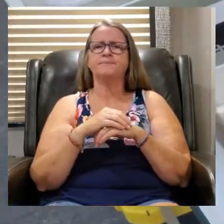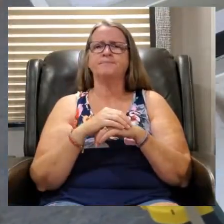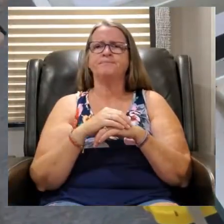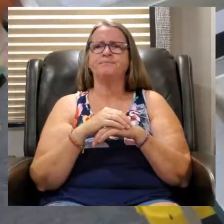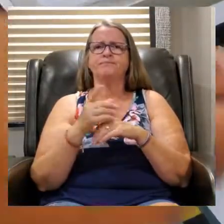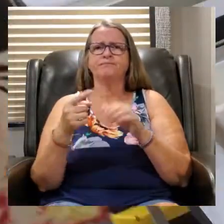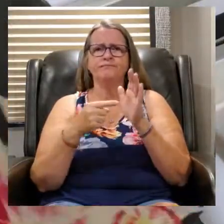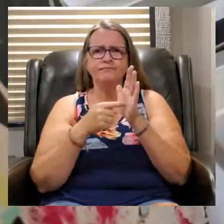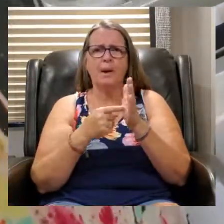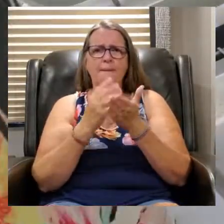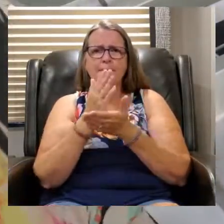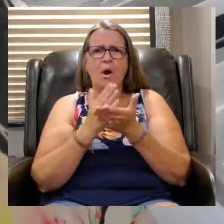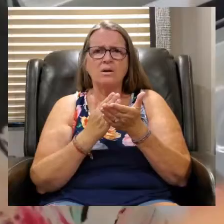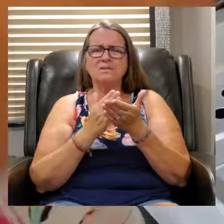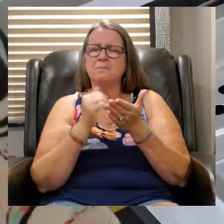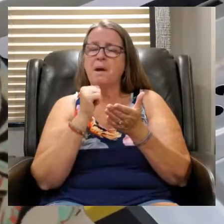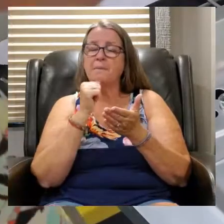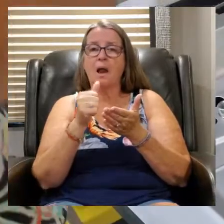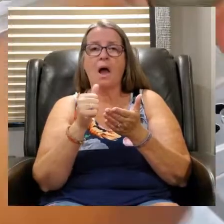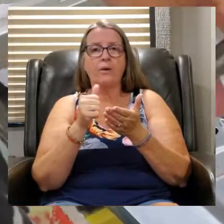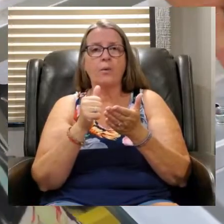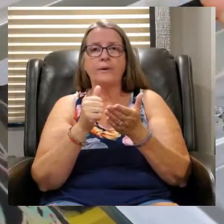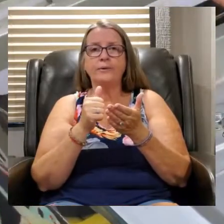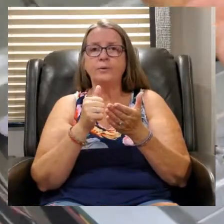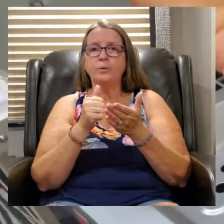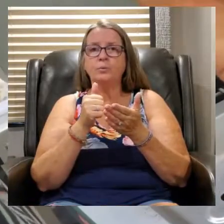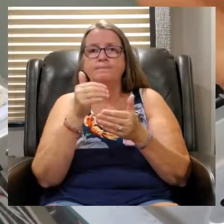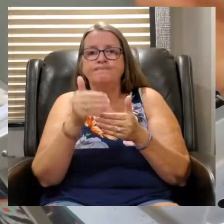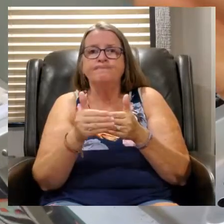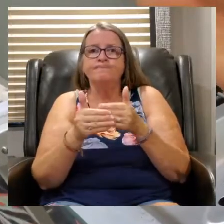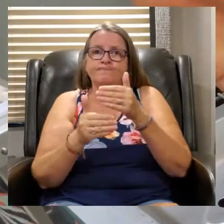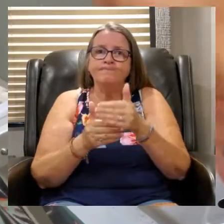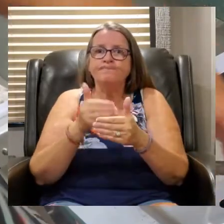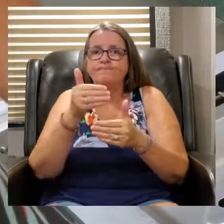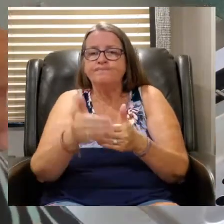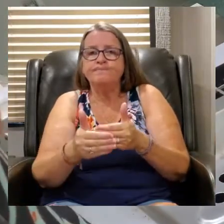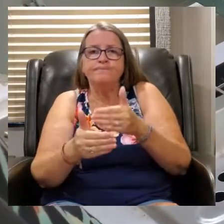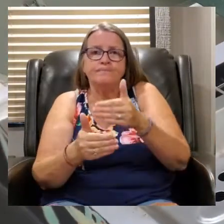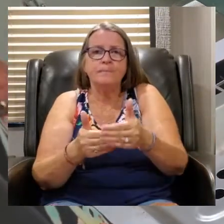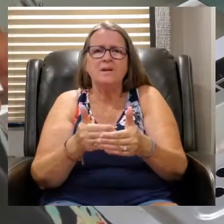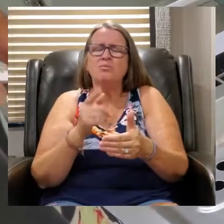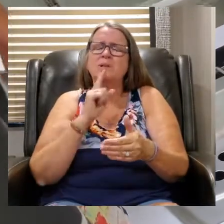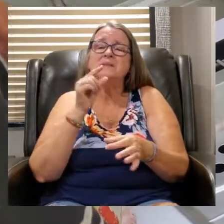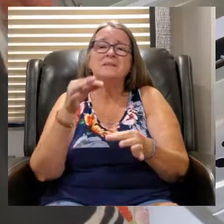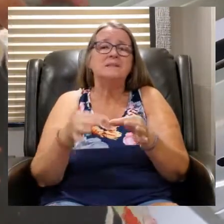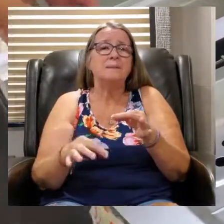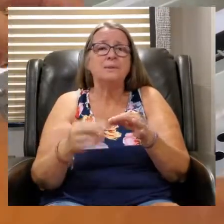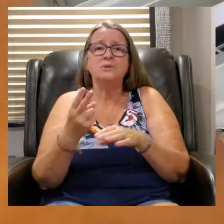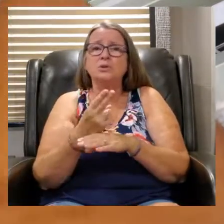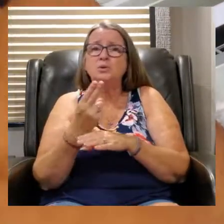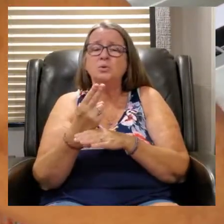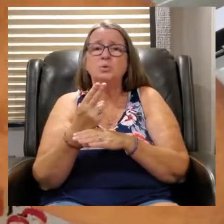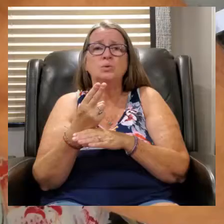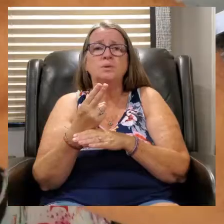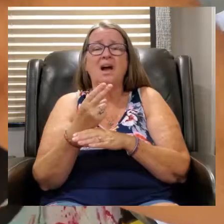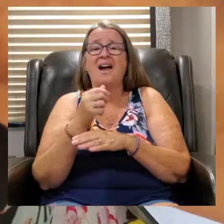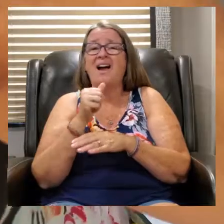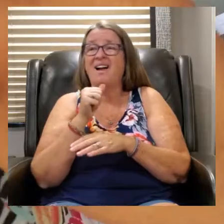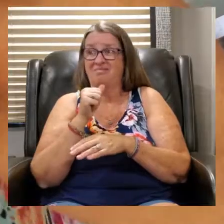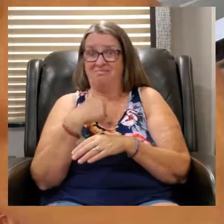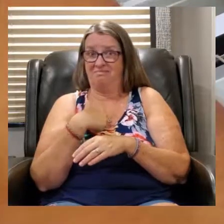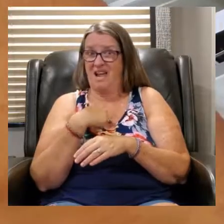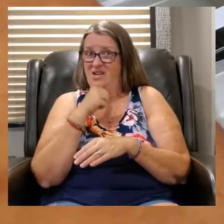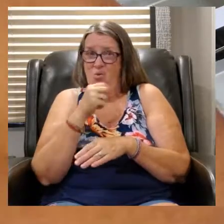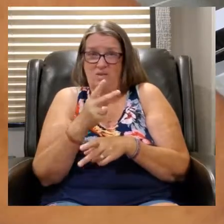and, you know, kind of go over the, you know, show you the parts, but I'm not going to walk you through it. This thing is very simple to use. I